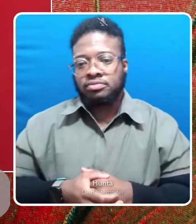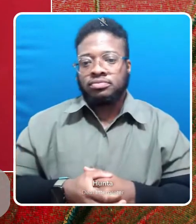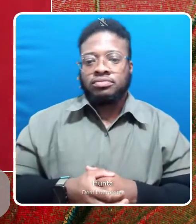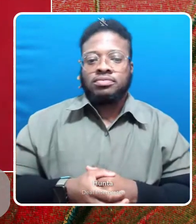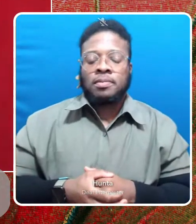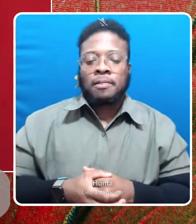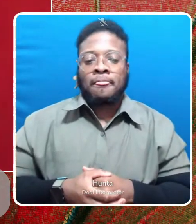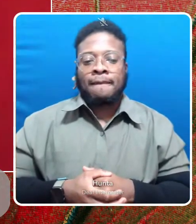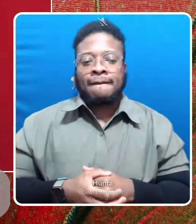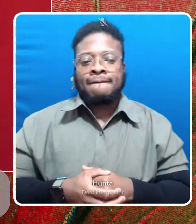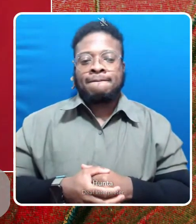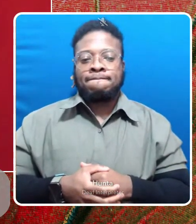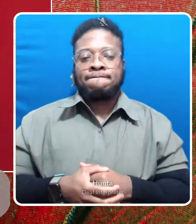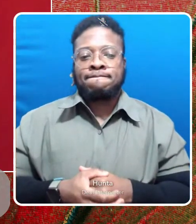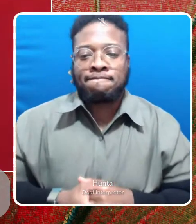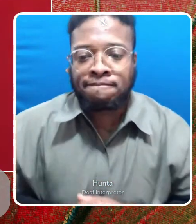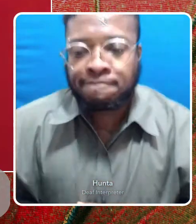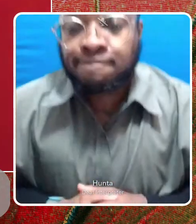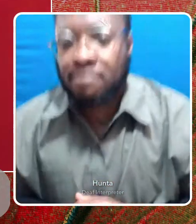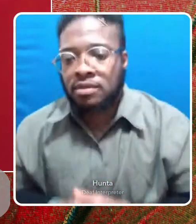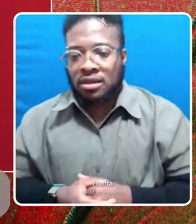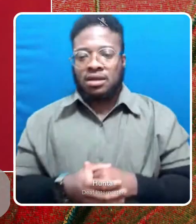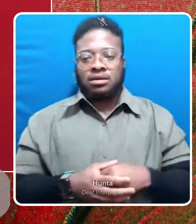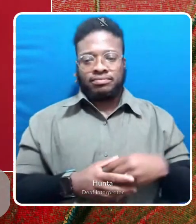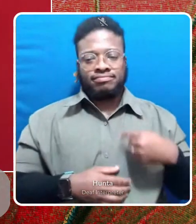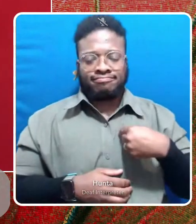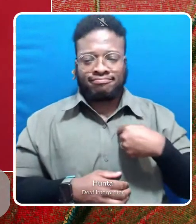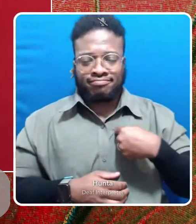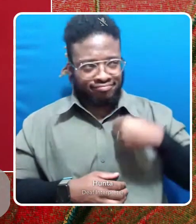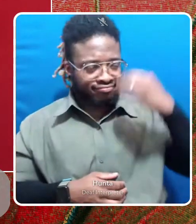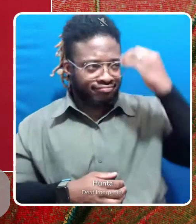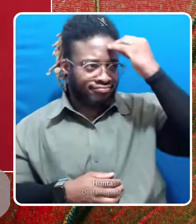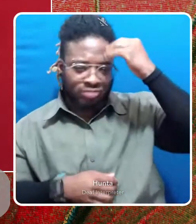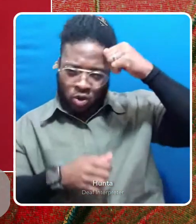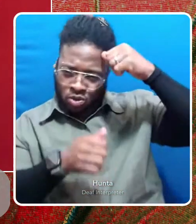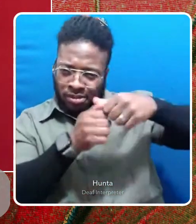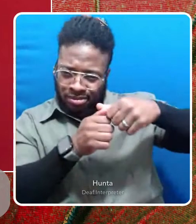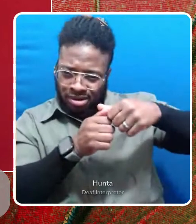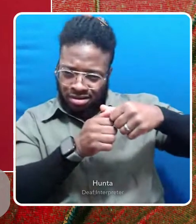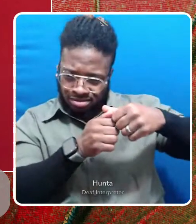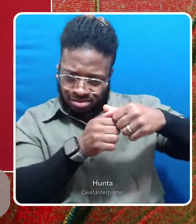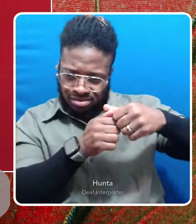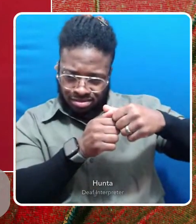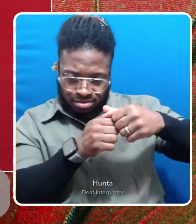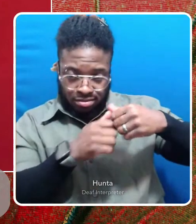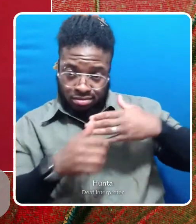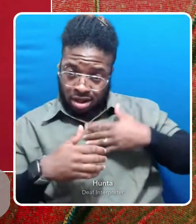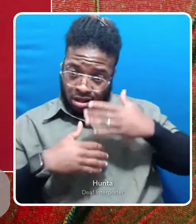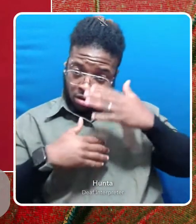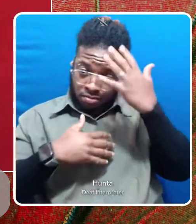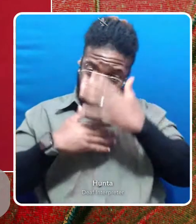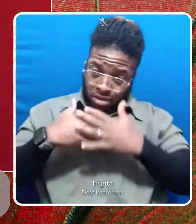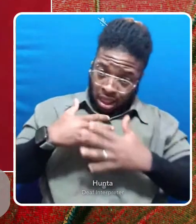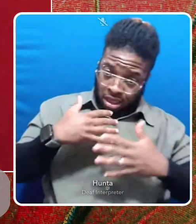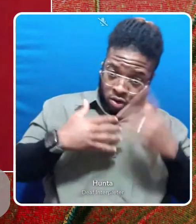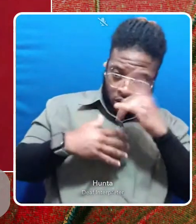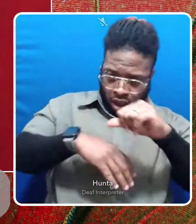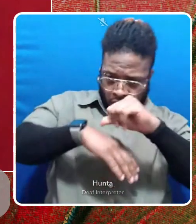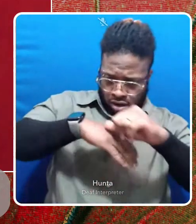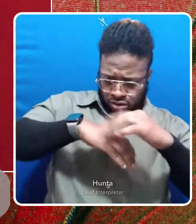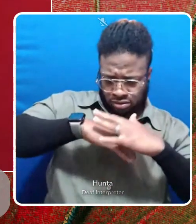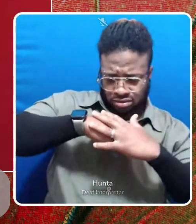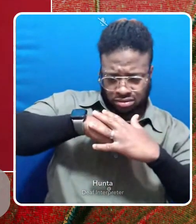I remember thinking that my blood looked good outside my skin. I remember putting my hand